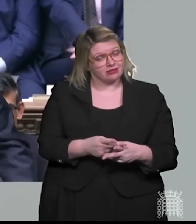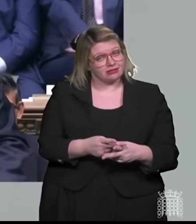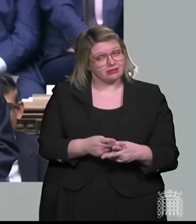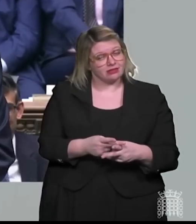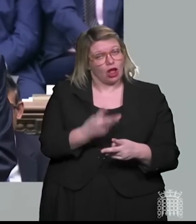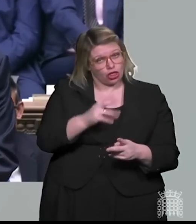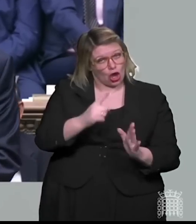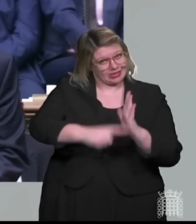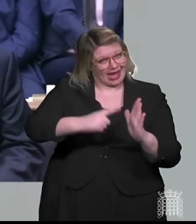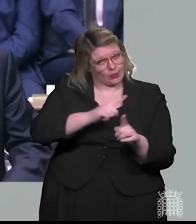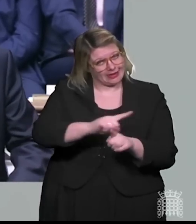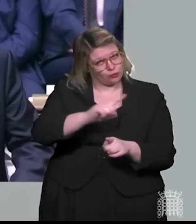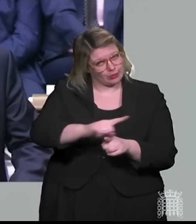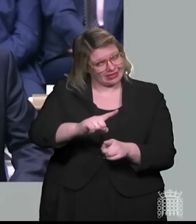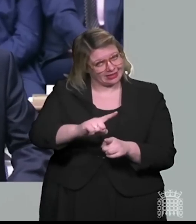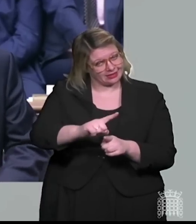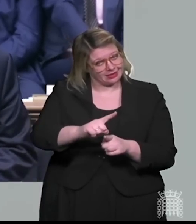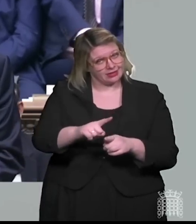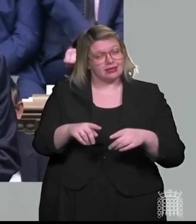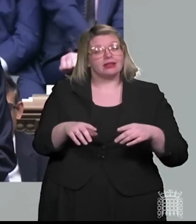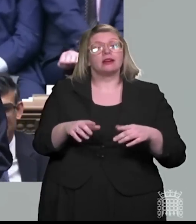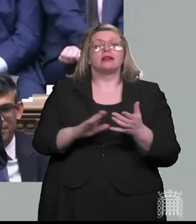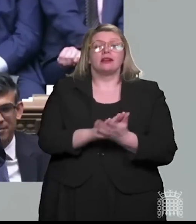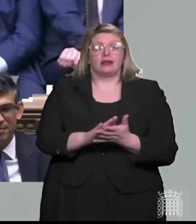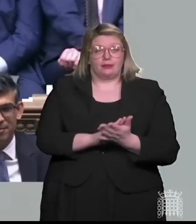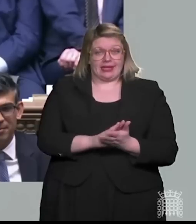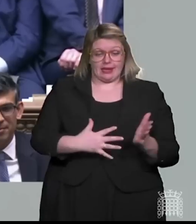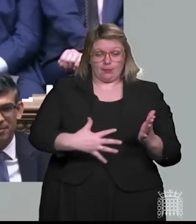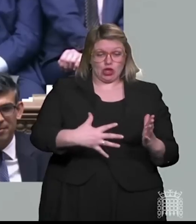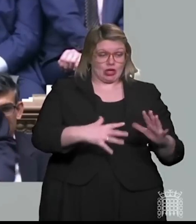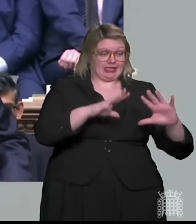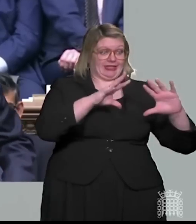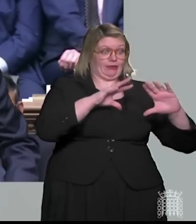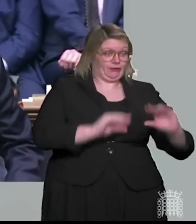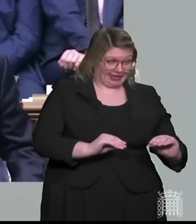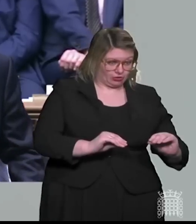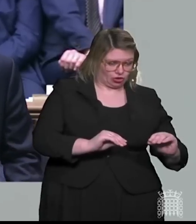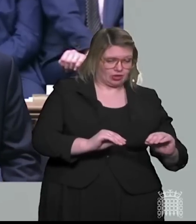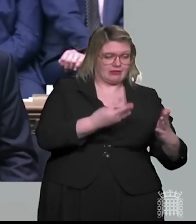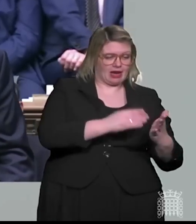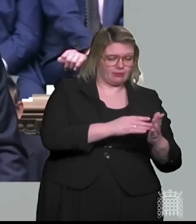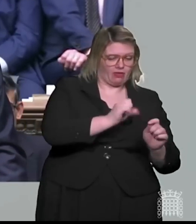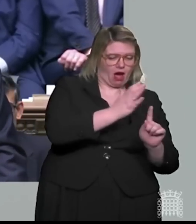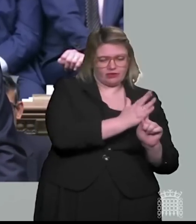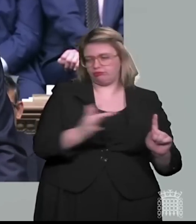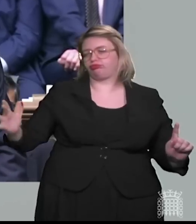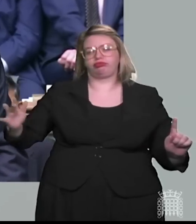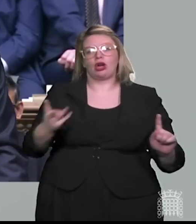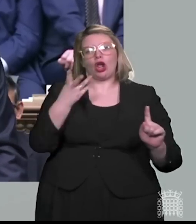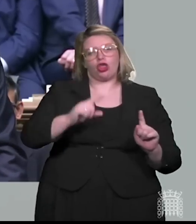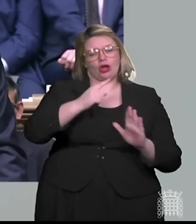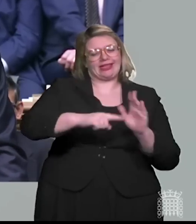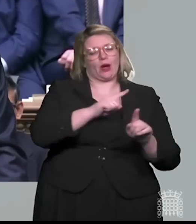The 30-hour offer will now start from the moment maternity or paternity leave ends. It's a package worth, on average,